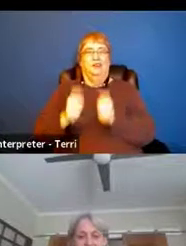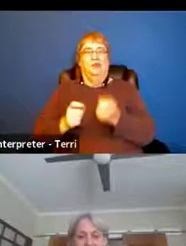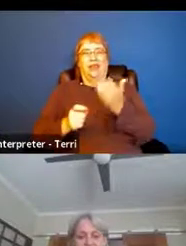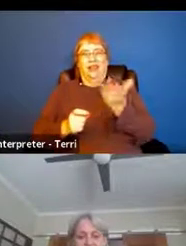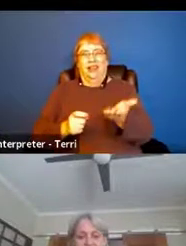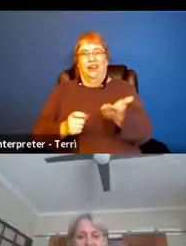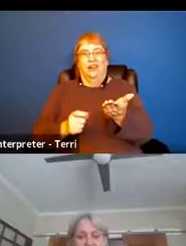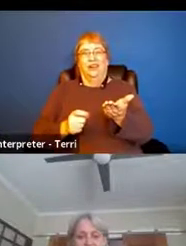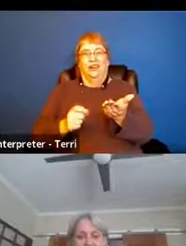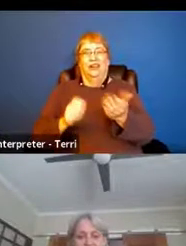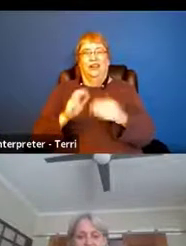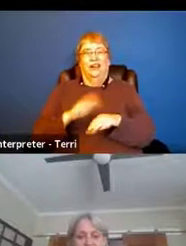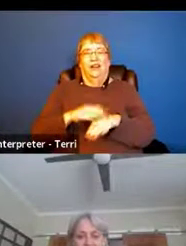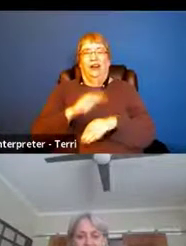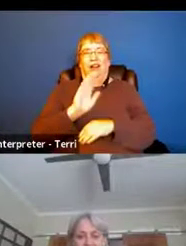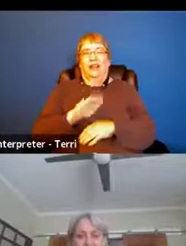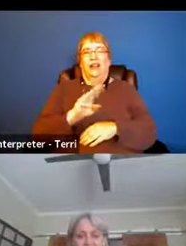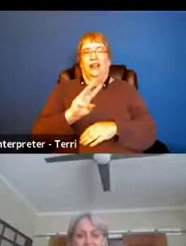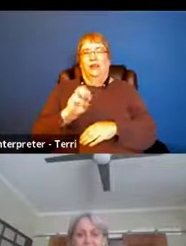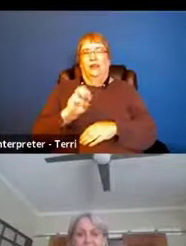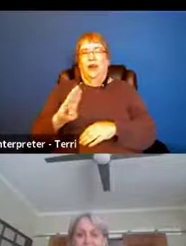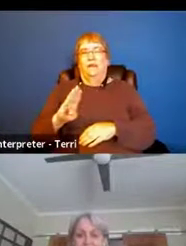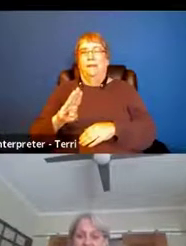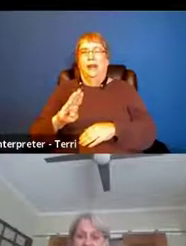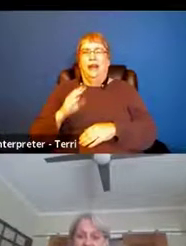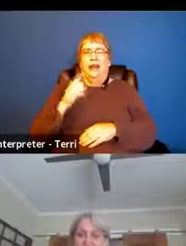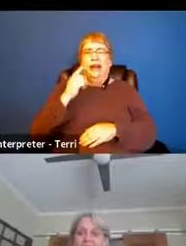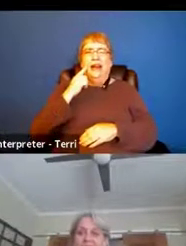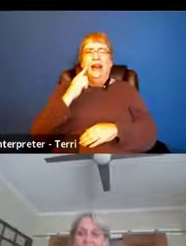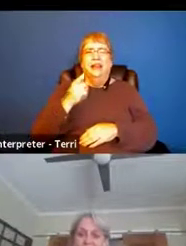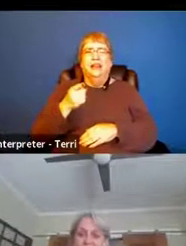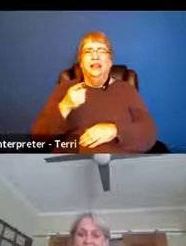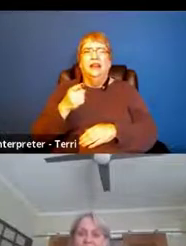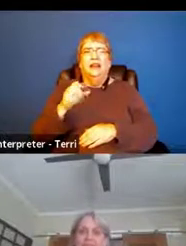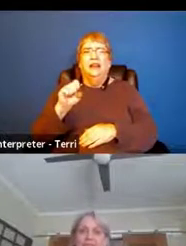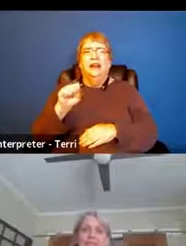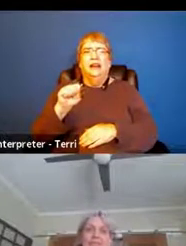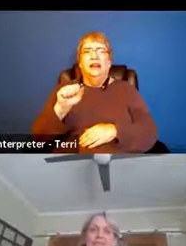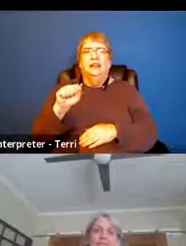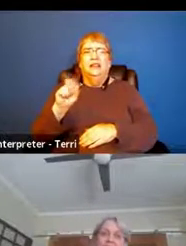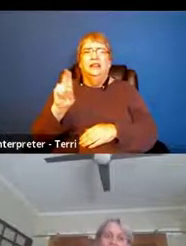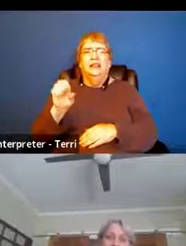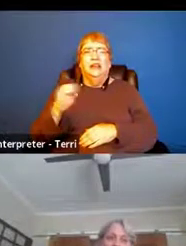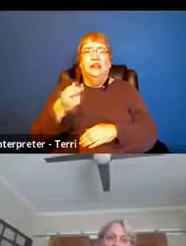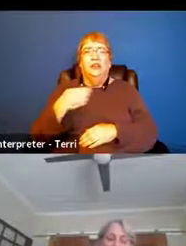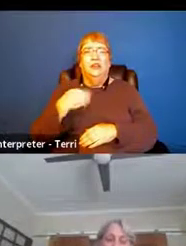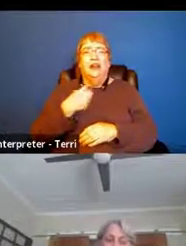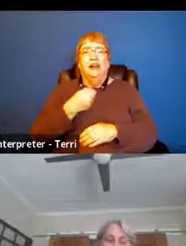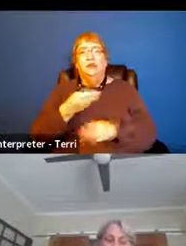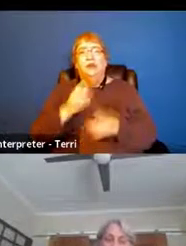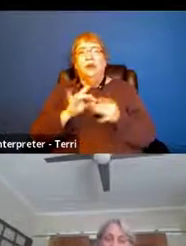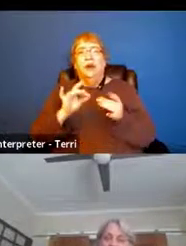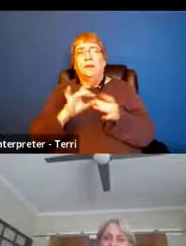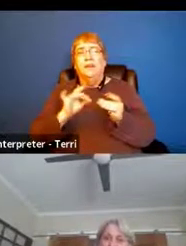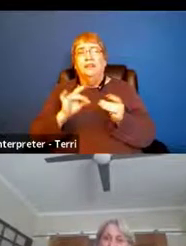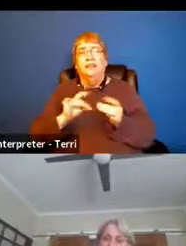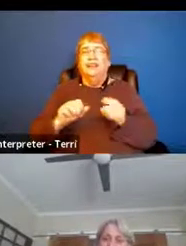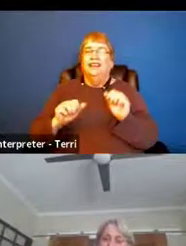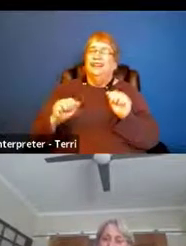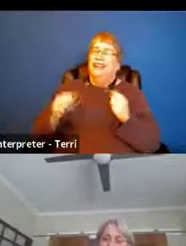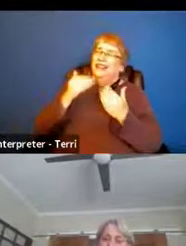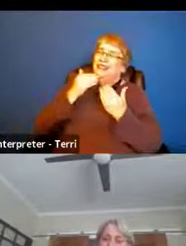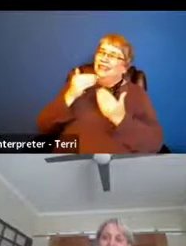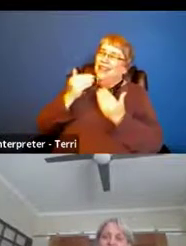side in your chat. And I think, Sarah, you had a few things that you were going to say at the end. Yeah, thanks, Lindsey and Rebecca.